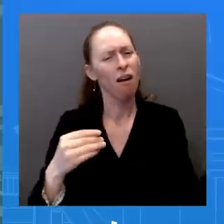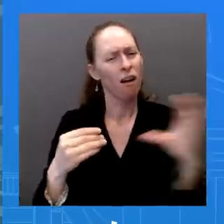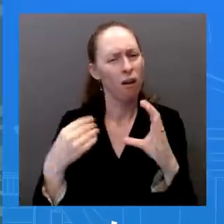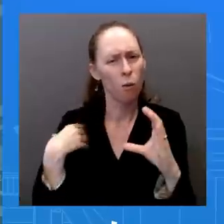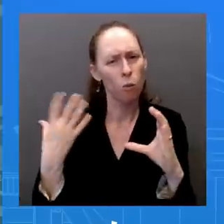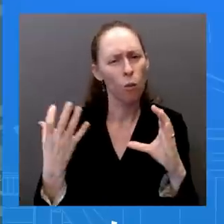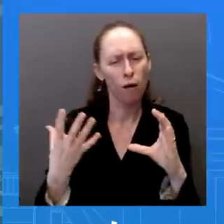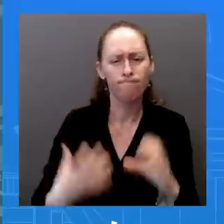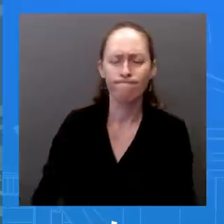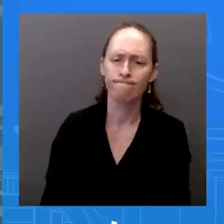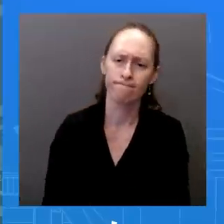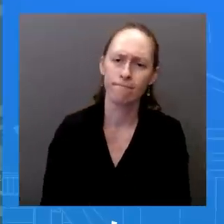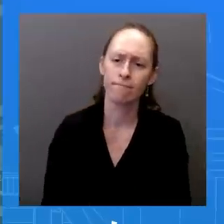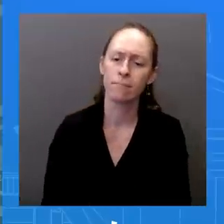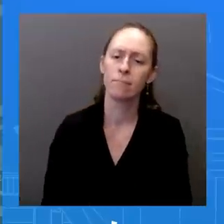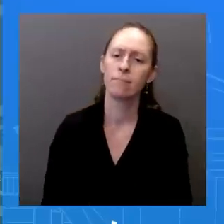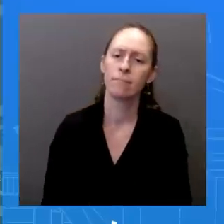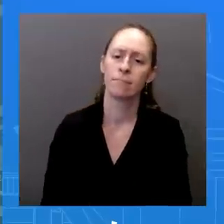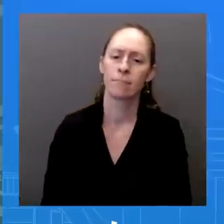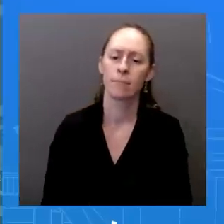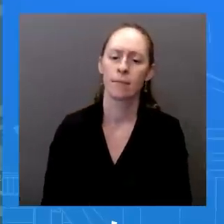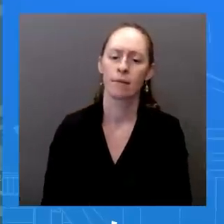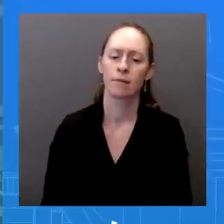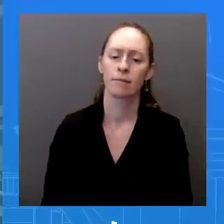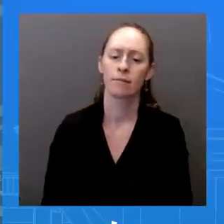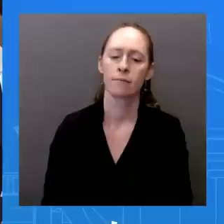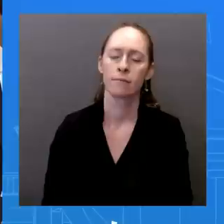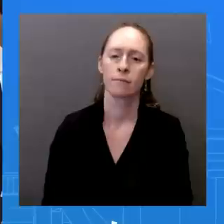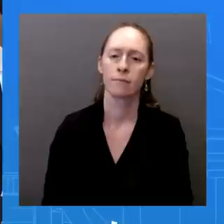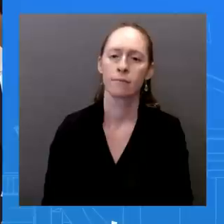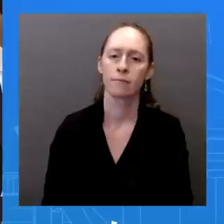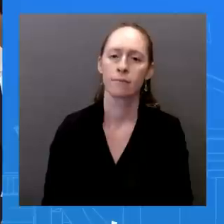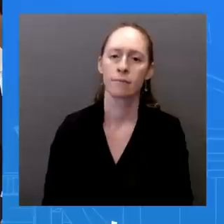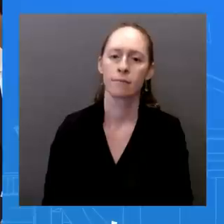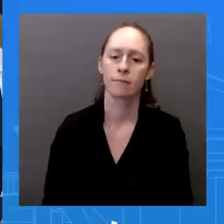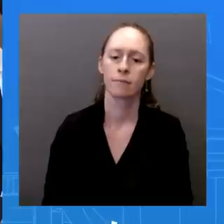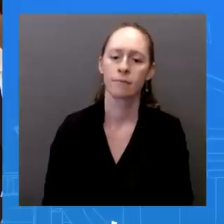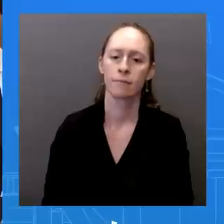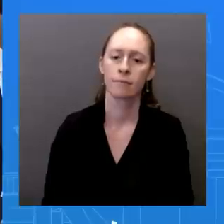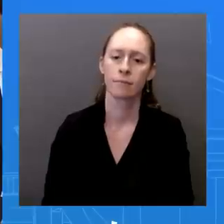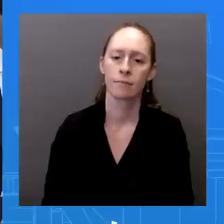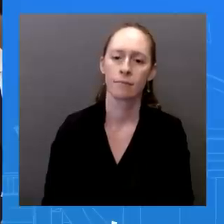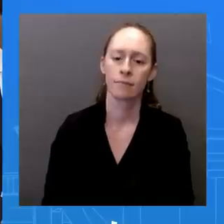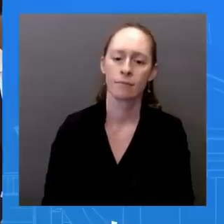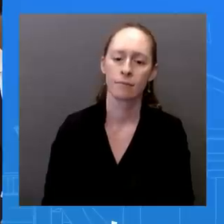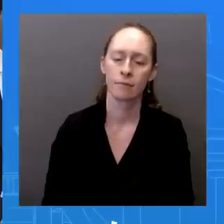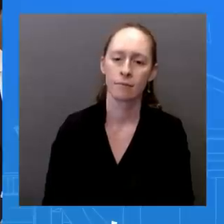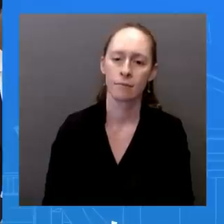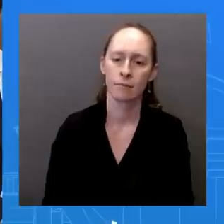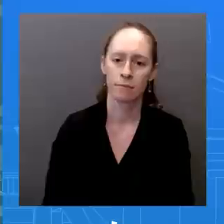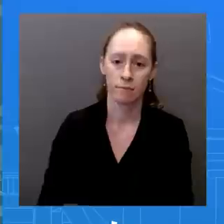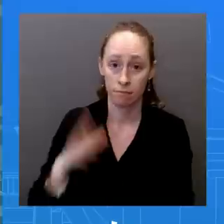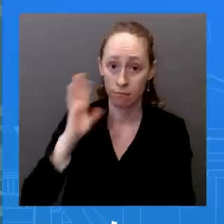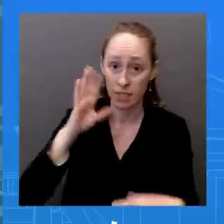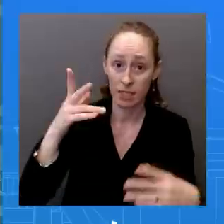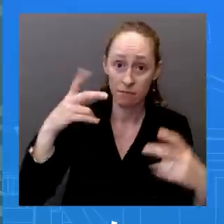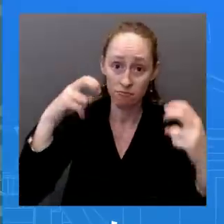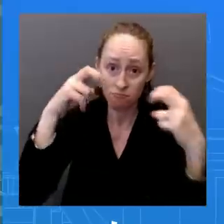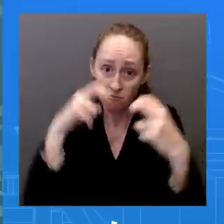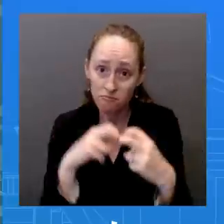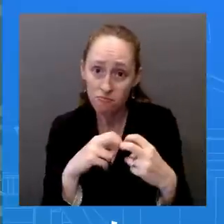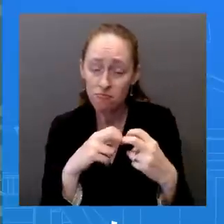Karine, first, I was just wondering if there were any more on the one-on-ones that the president has scheduled besides Prime Minister Truss. I don't have anything